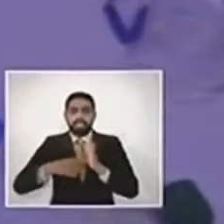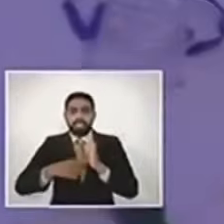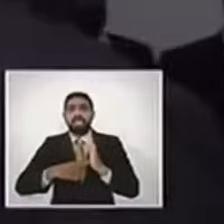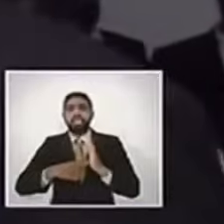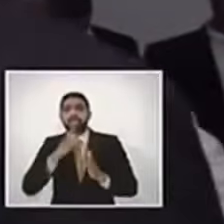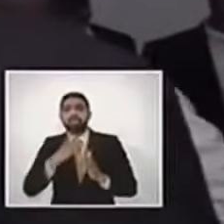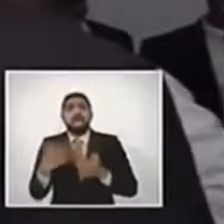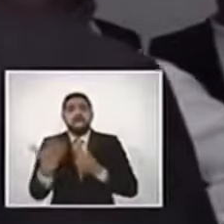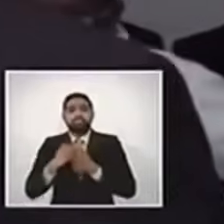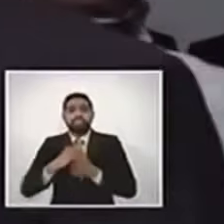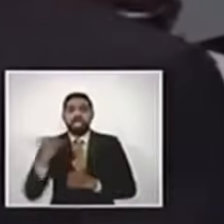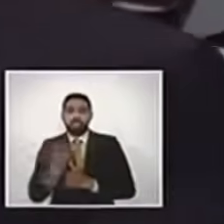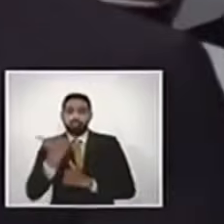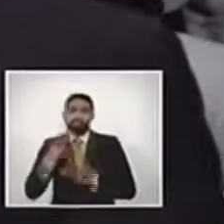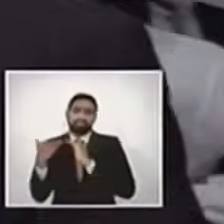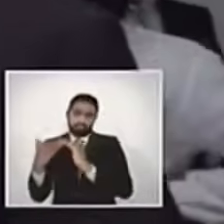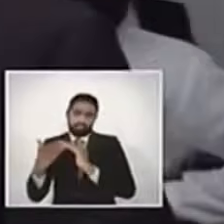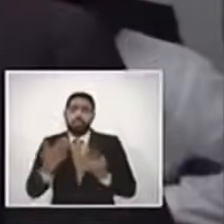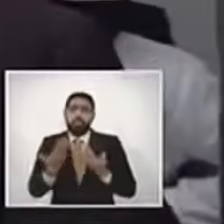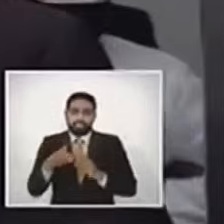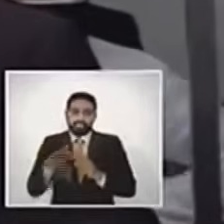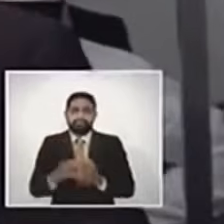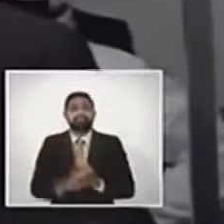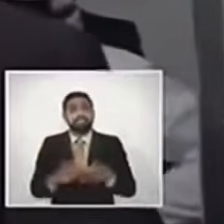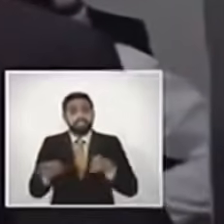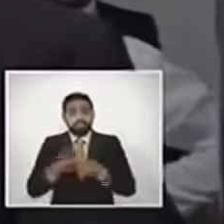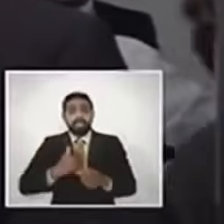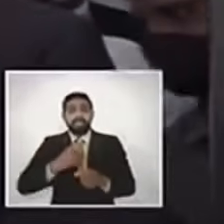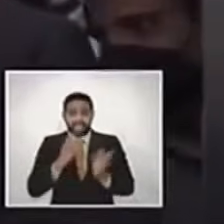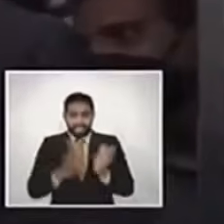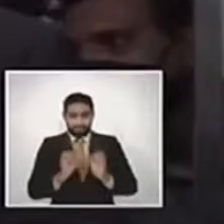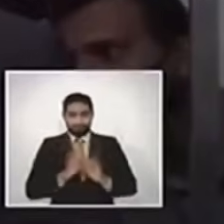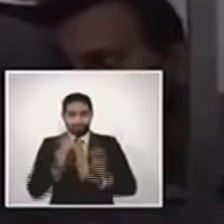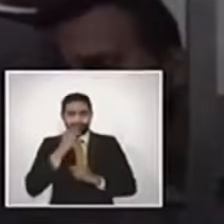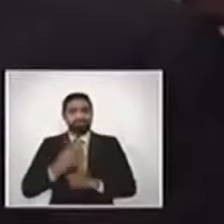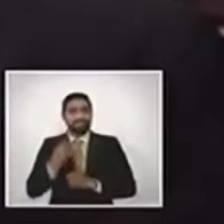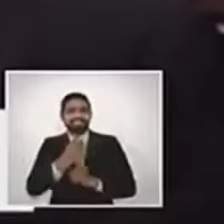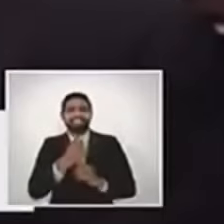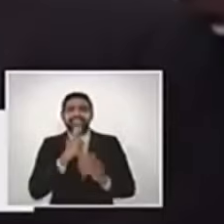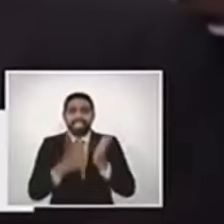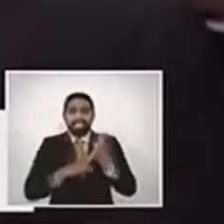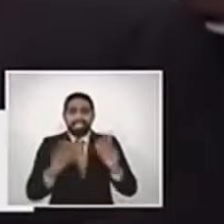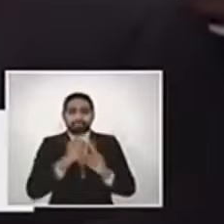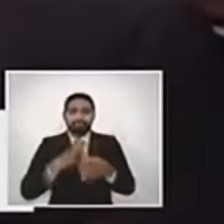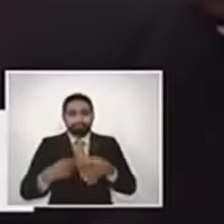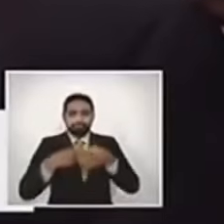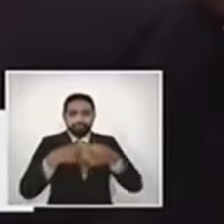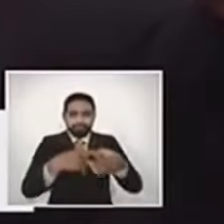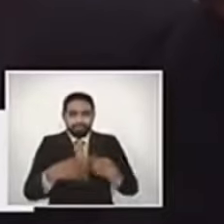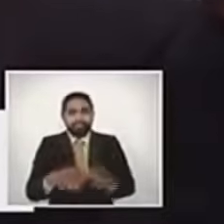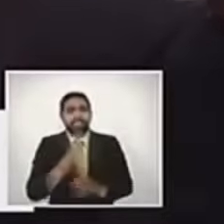questioned the policymakers during the event as to whether there are plans to create a coalition government.